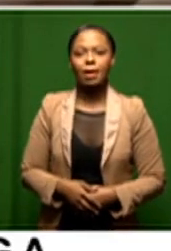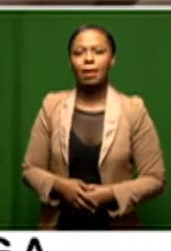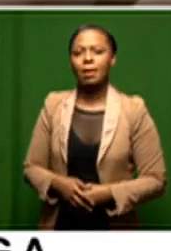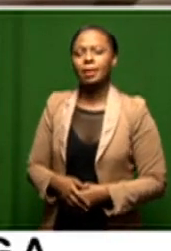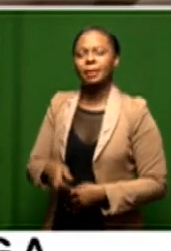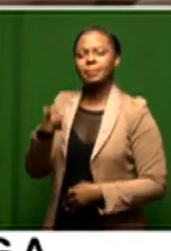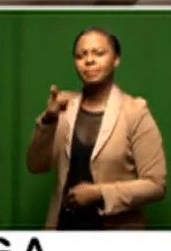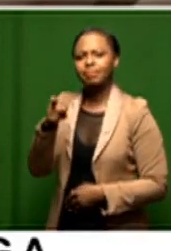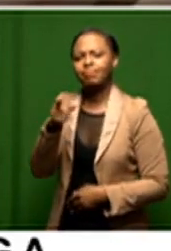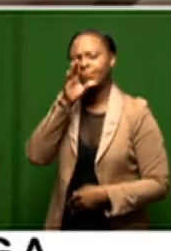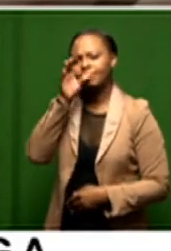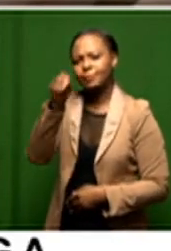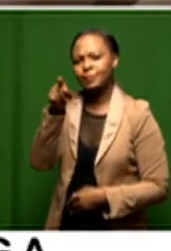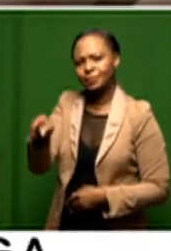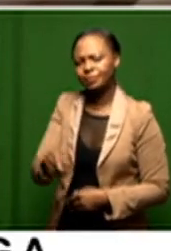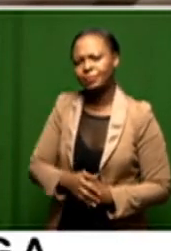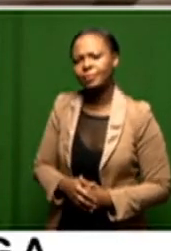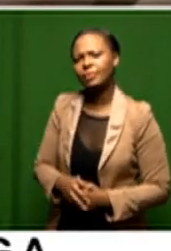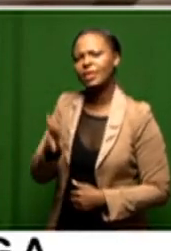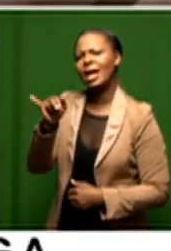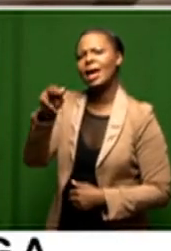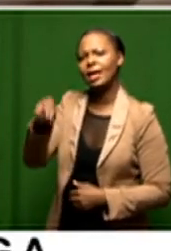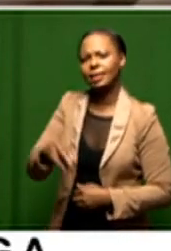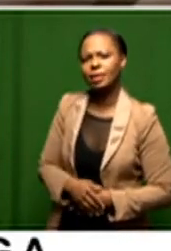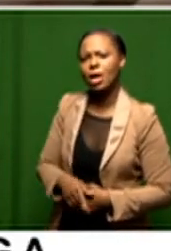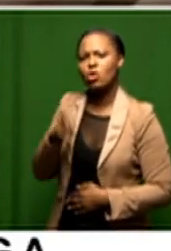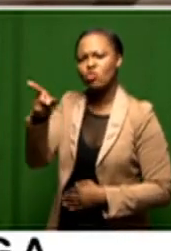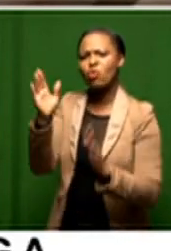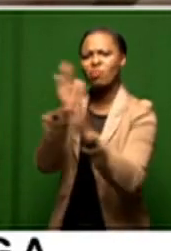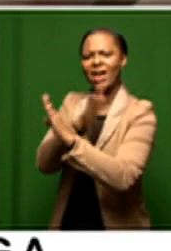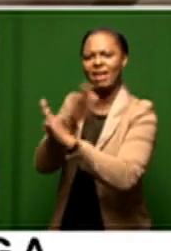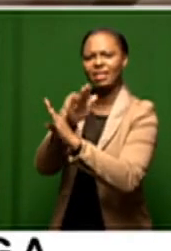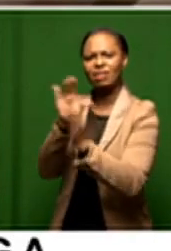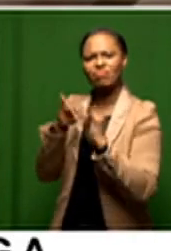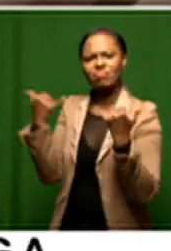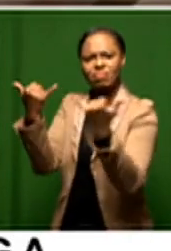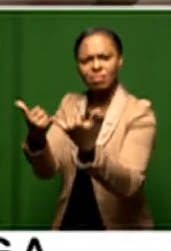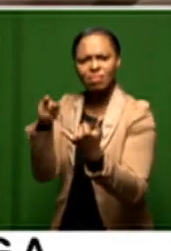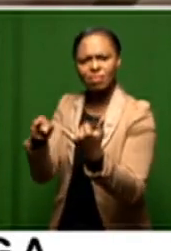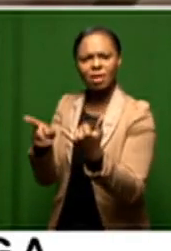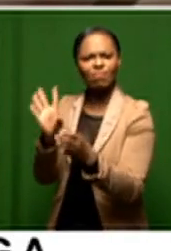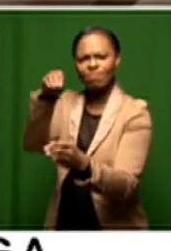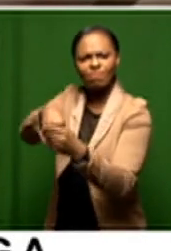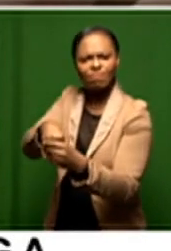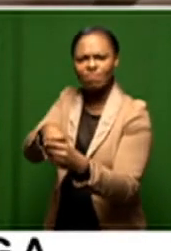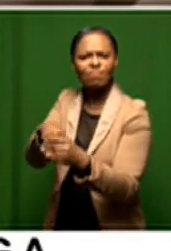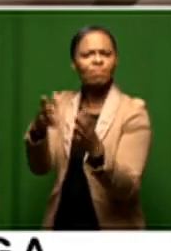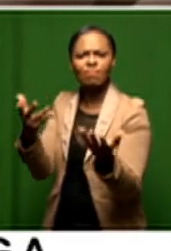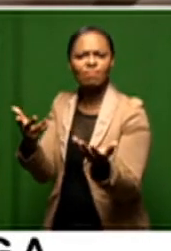ask, Ryan, did you, as, you know, private entities, Did you not enter into